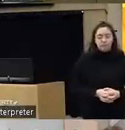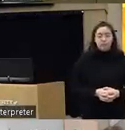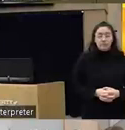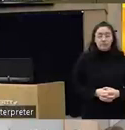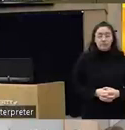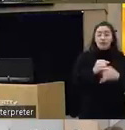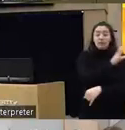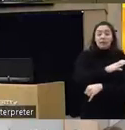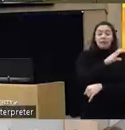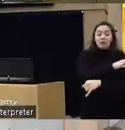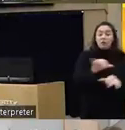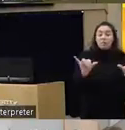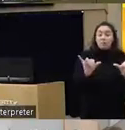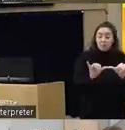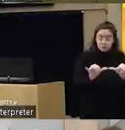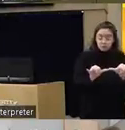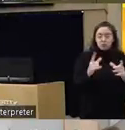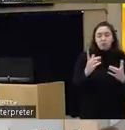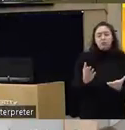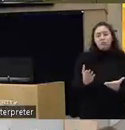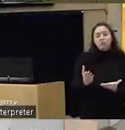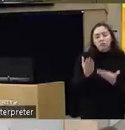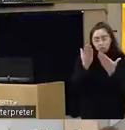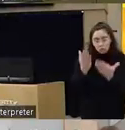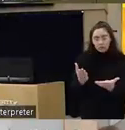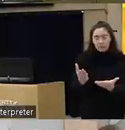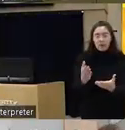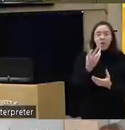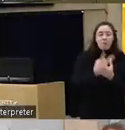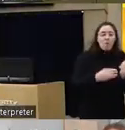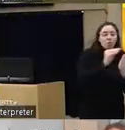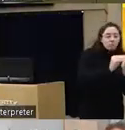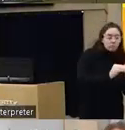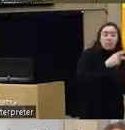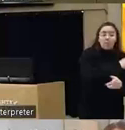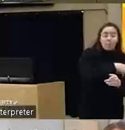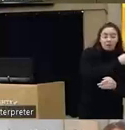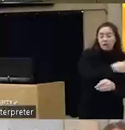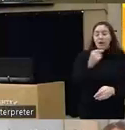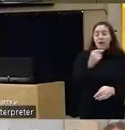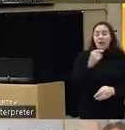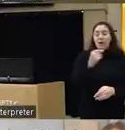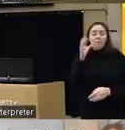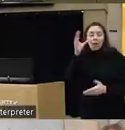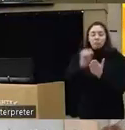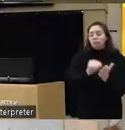we recommend that patient and parent reports are done rather than just